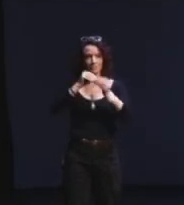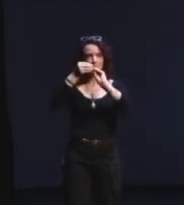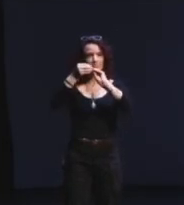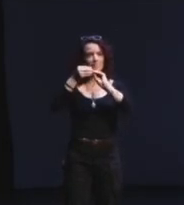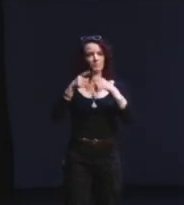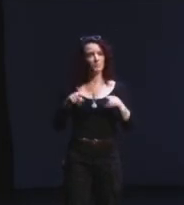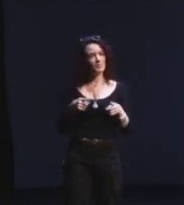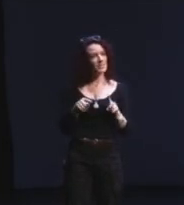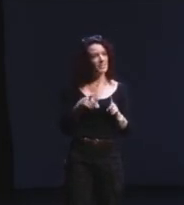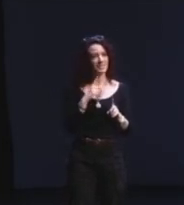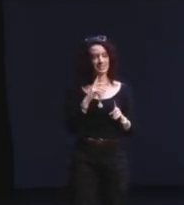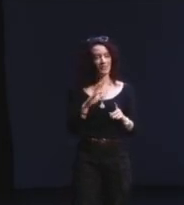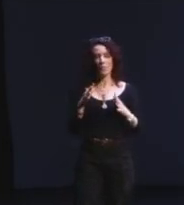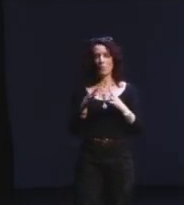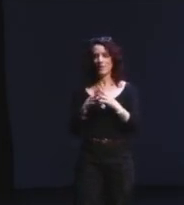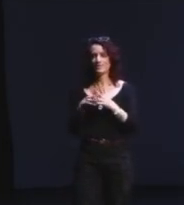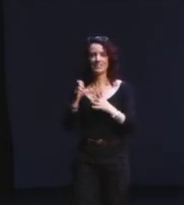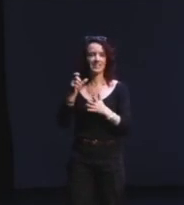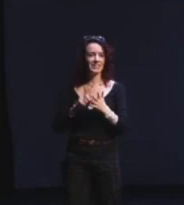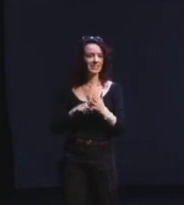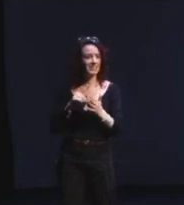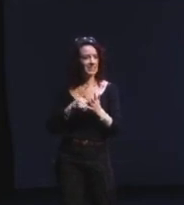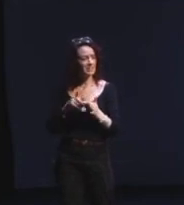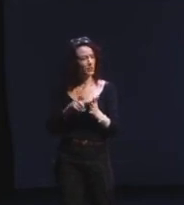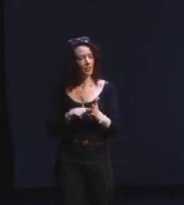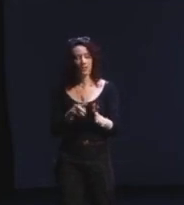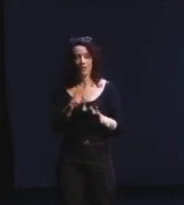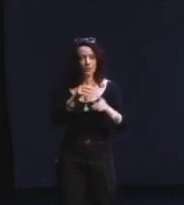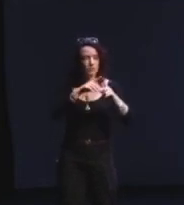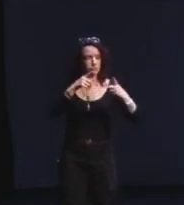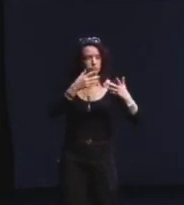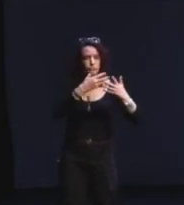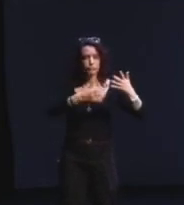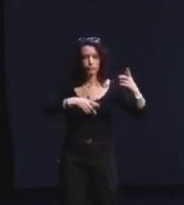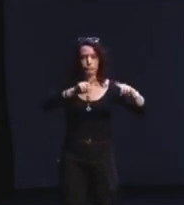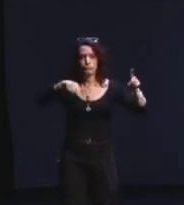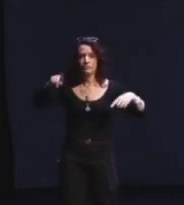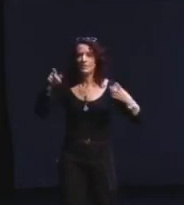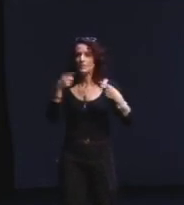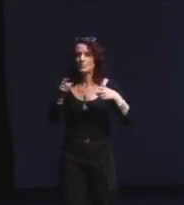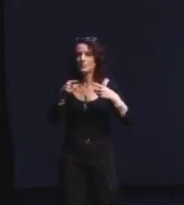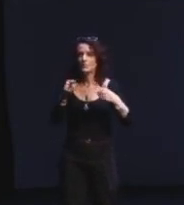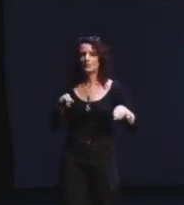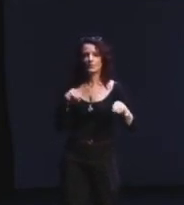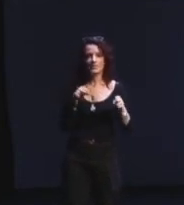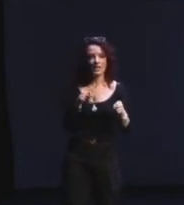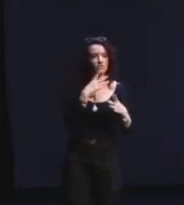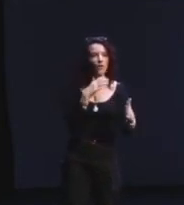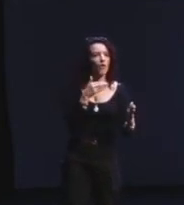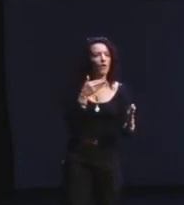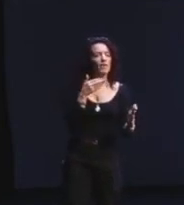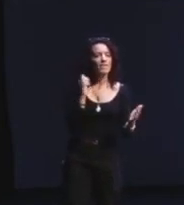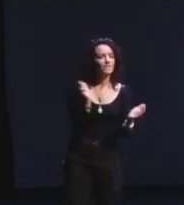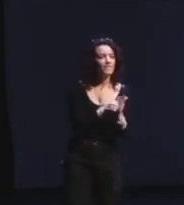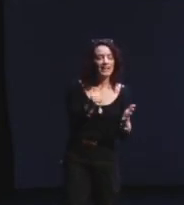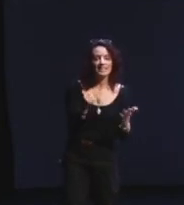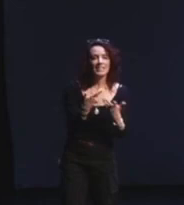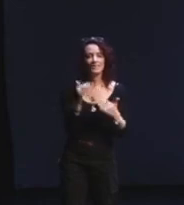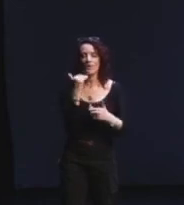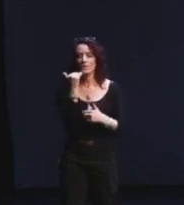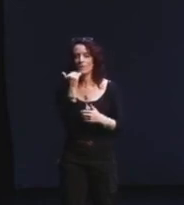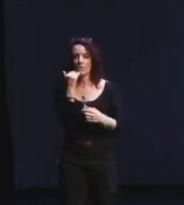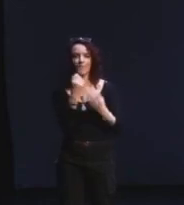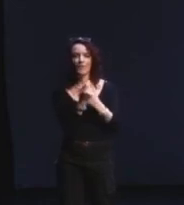it's not just about Western classical music and Western pop music. There are a lot of different musical styles which are not validated and not given enough. We're not given